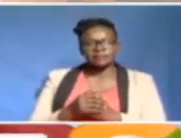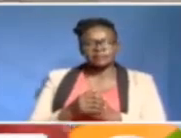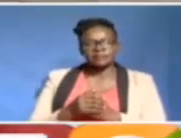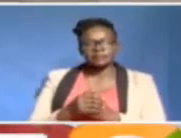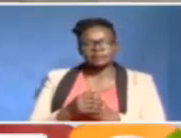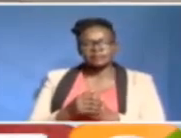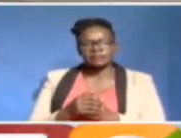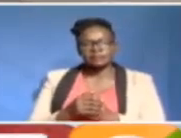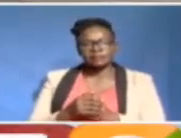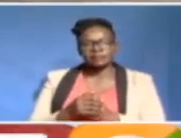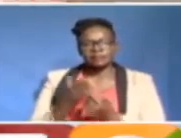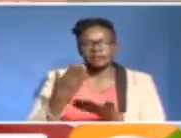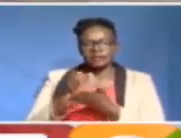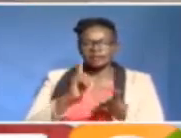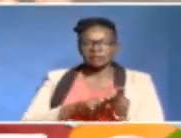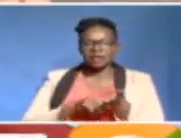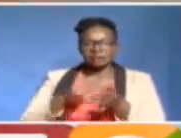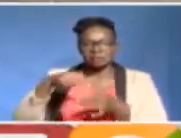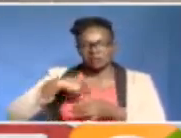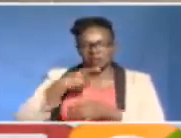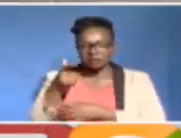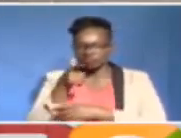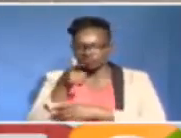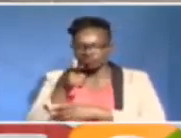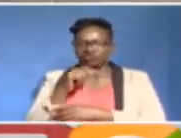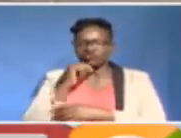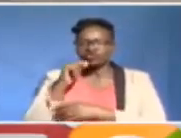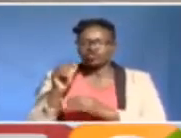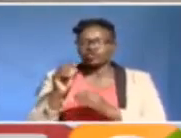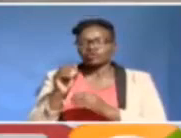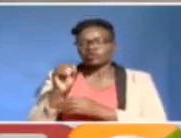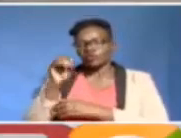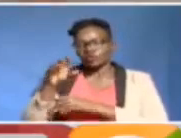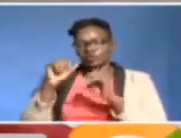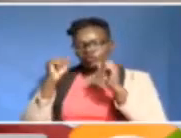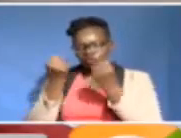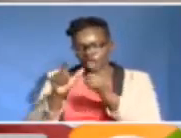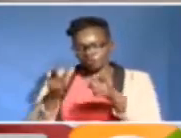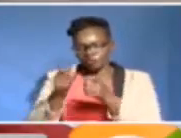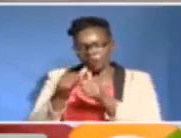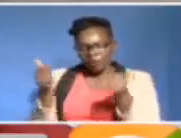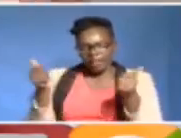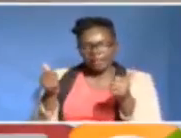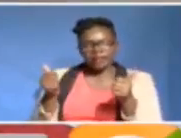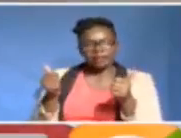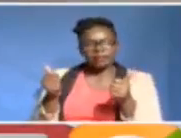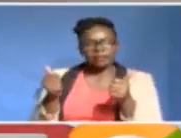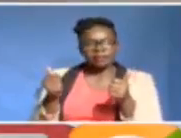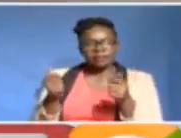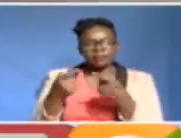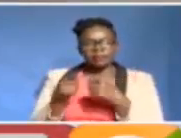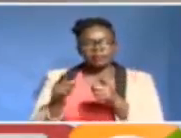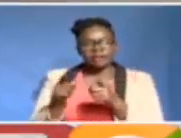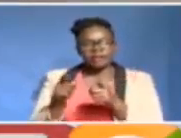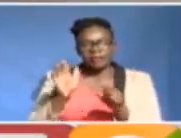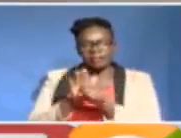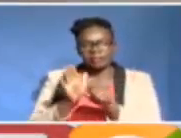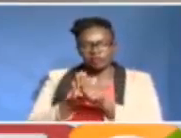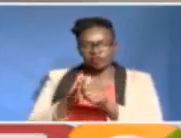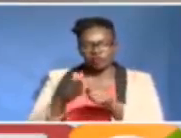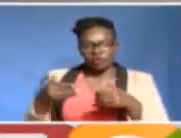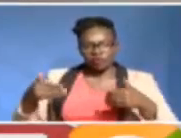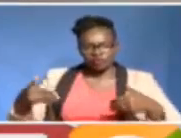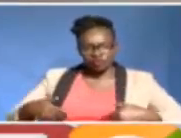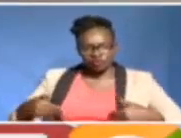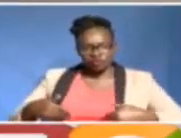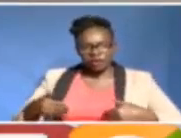That's so, so unfortunate because they want to twist it the way they want it to be seen so they can get views, because a lot of young girls look up to Bridget because